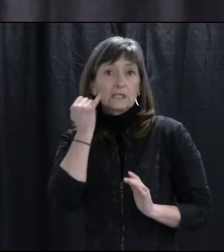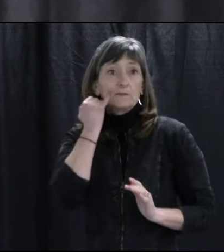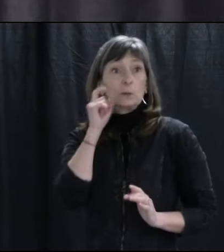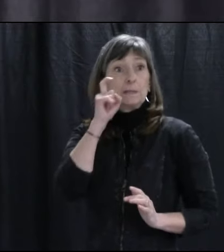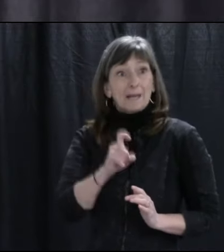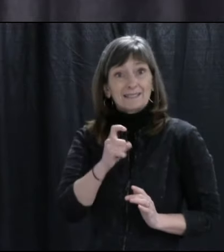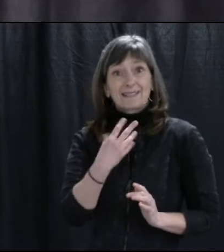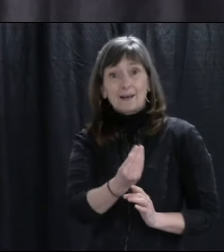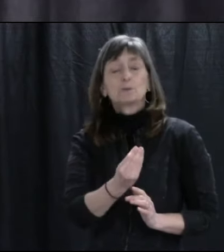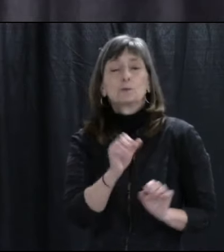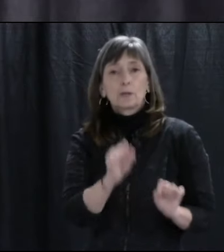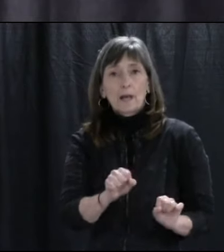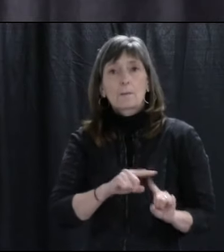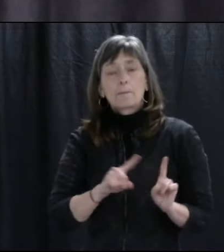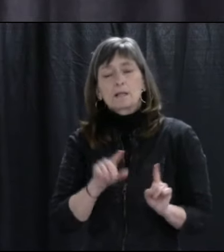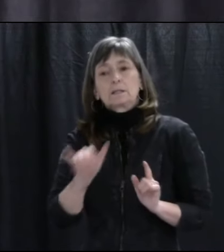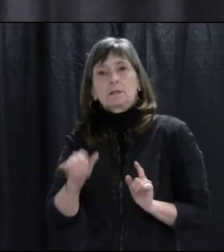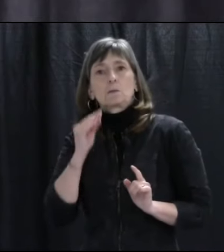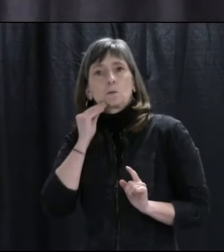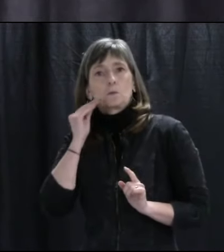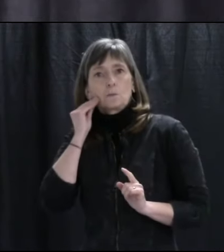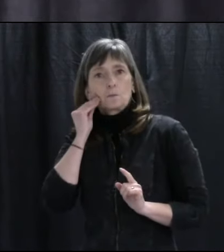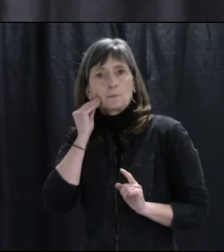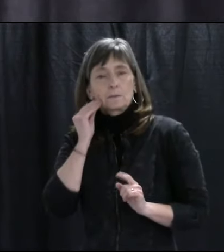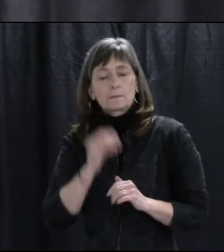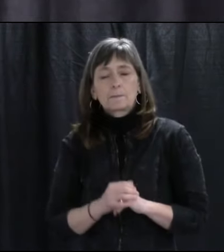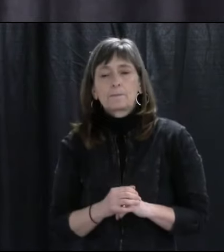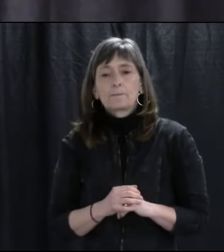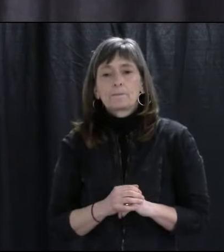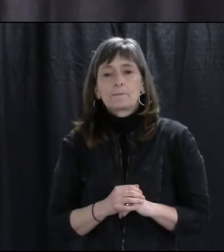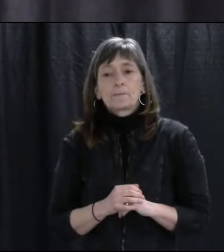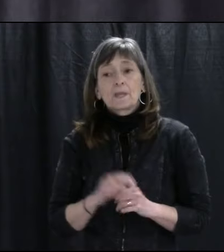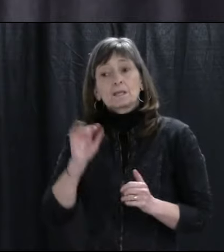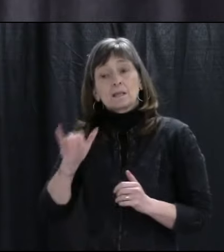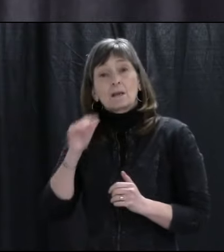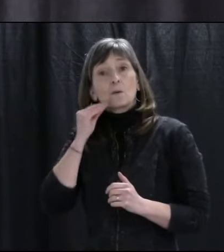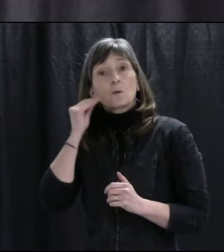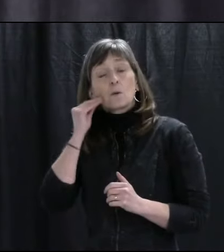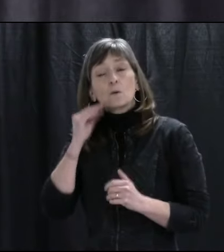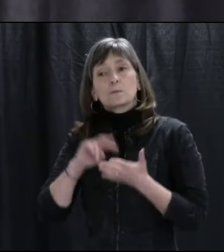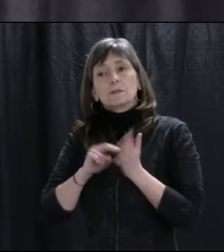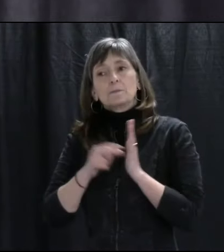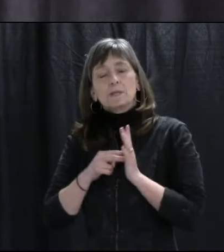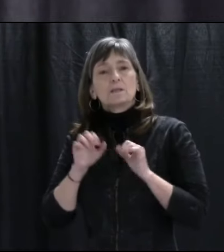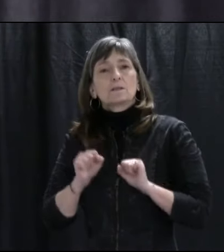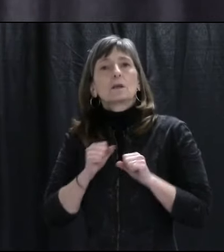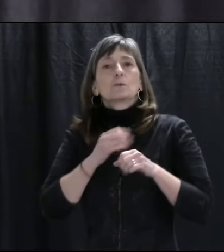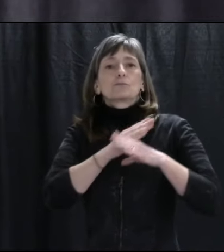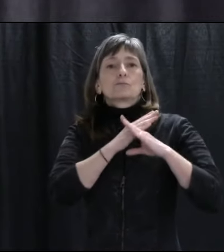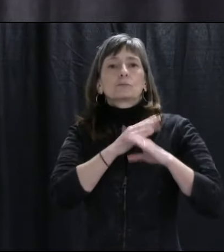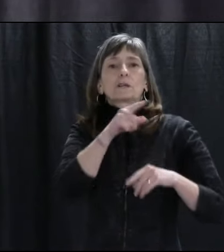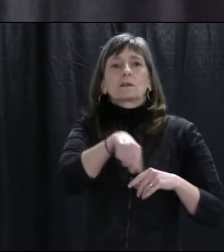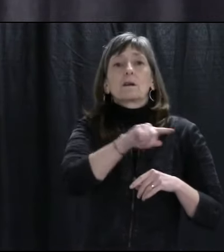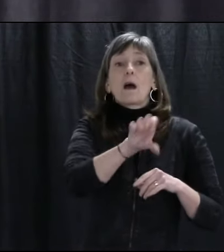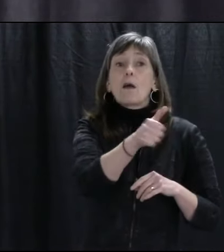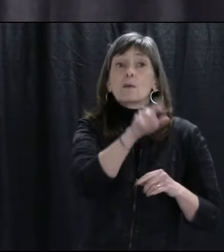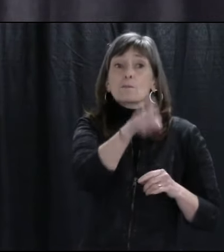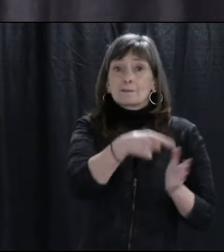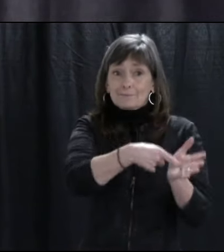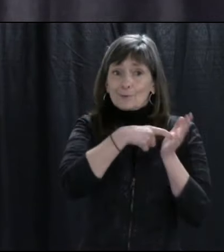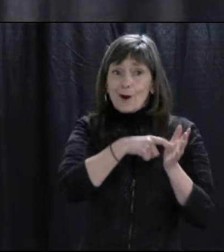out. By staying home, you are helping to protect those that still have to go to work to ensure we continue to have our essential